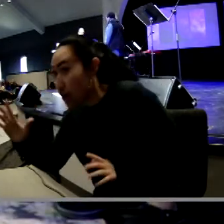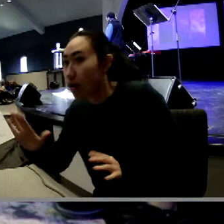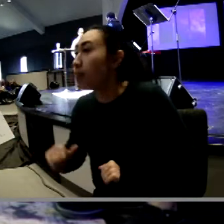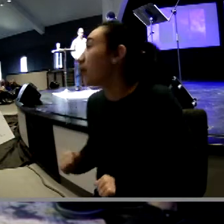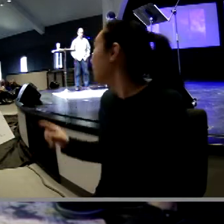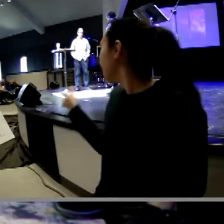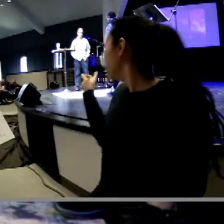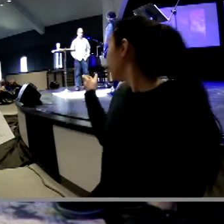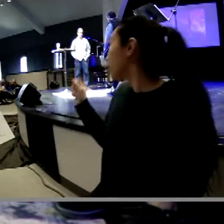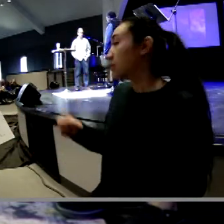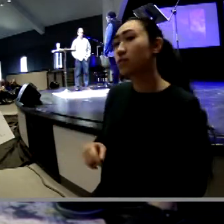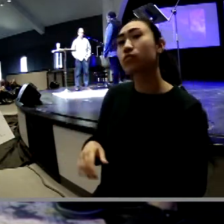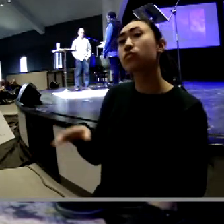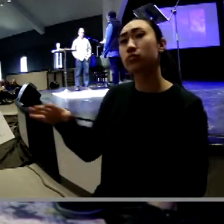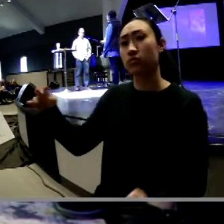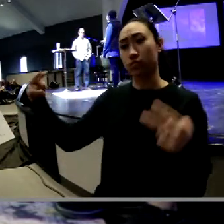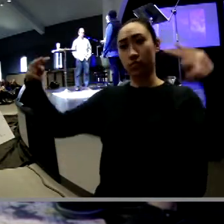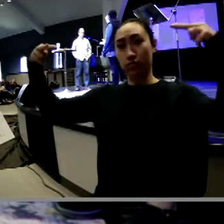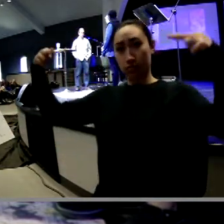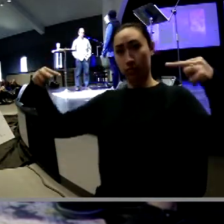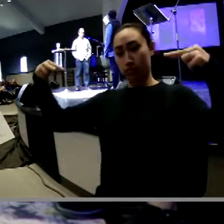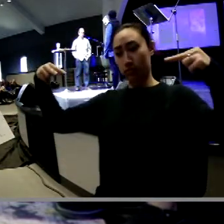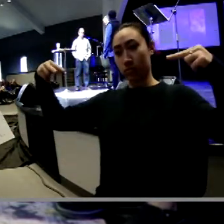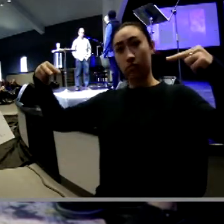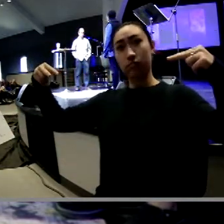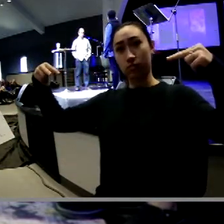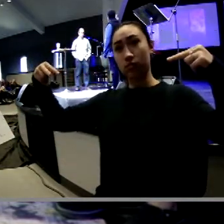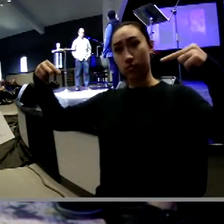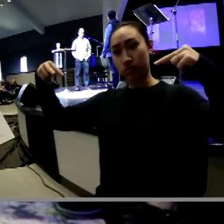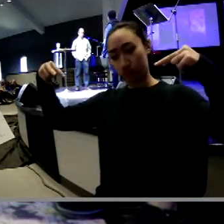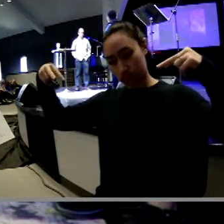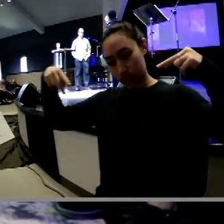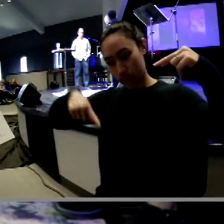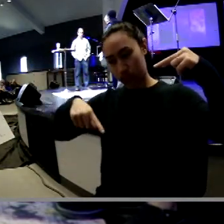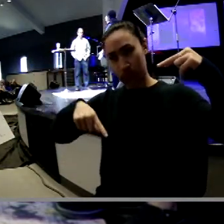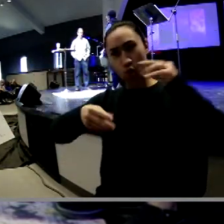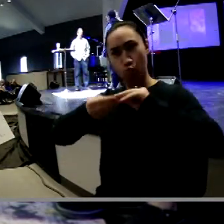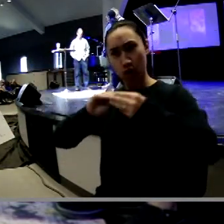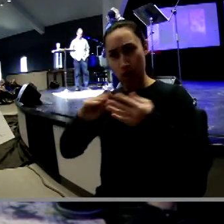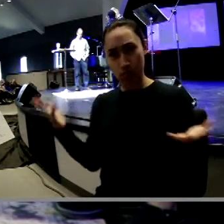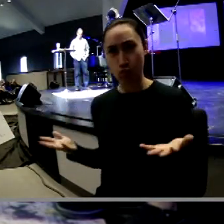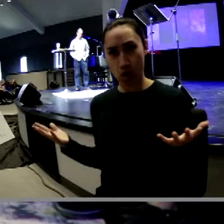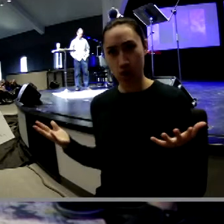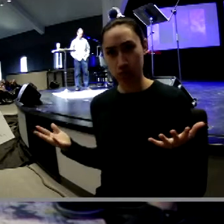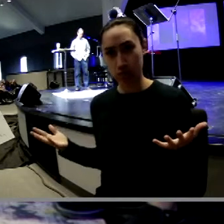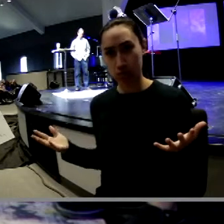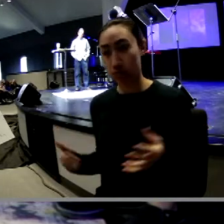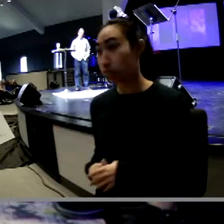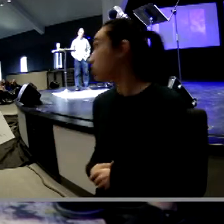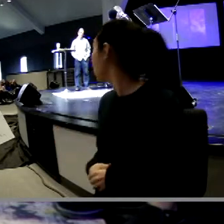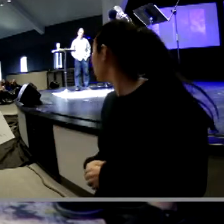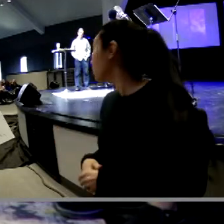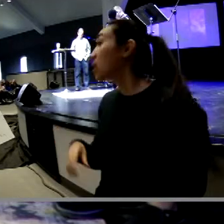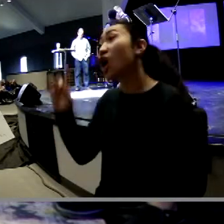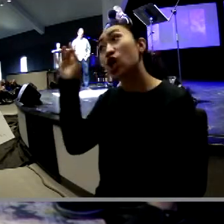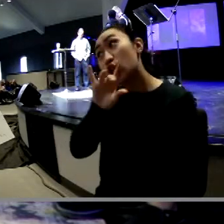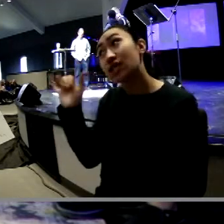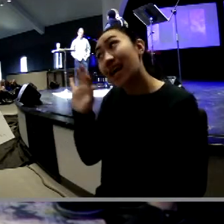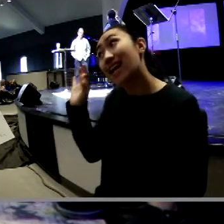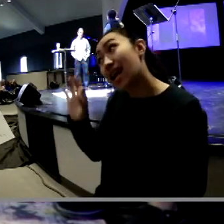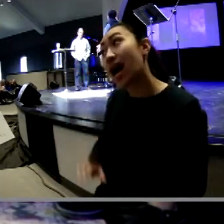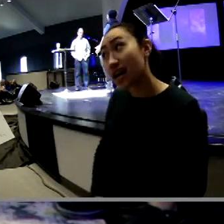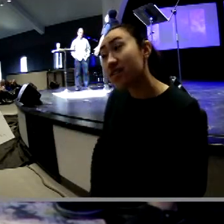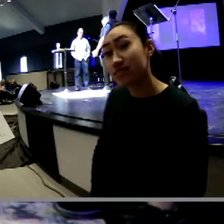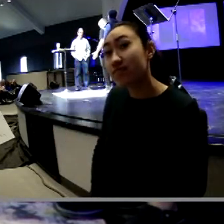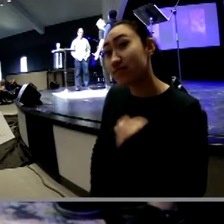your perspective, or from your perspective, what is that number? It looks like a 9. It looks like a